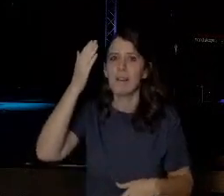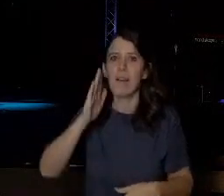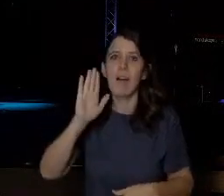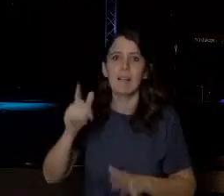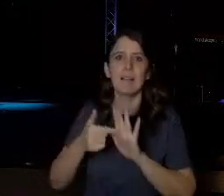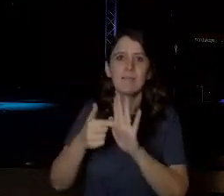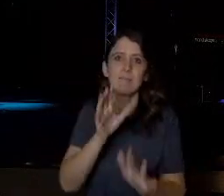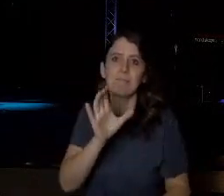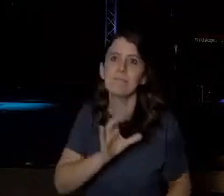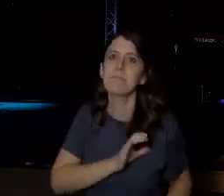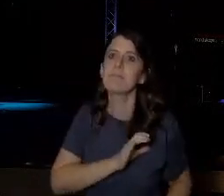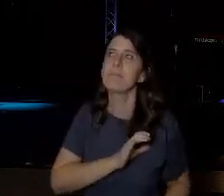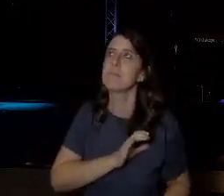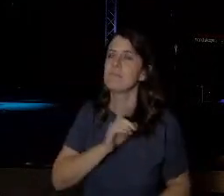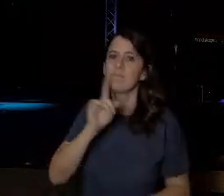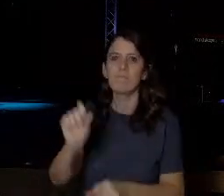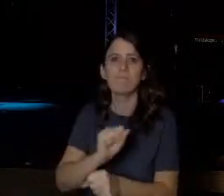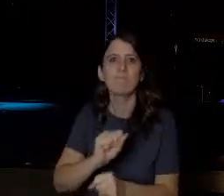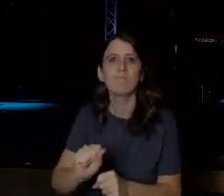will do.